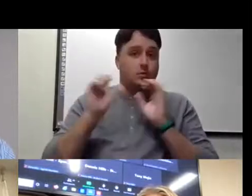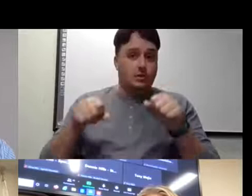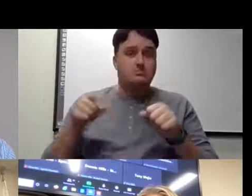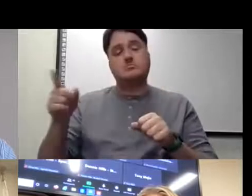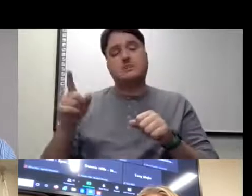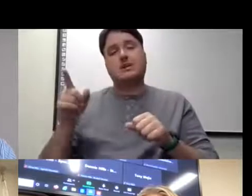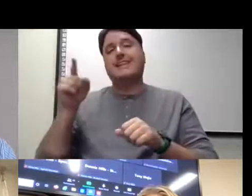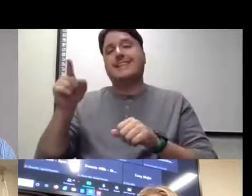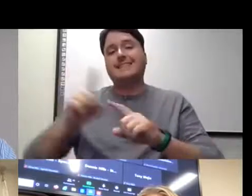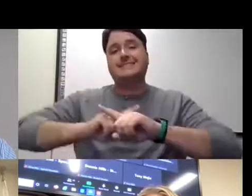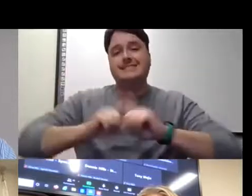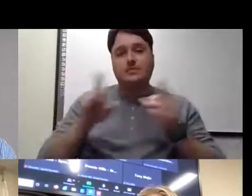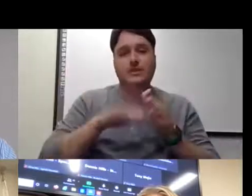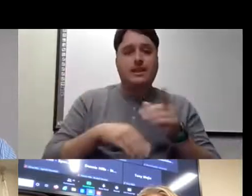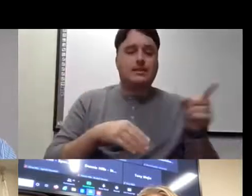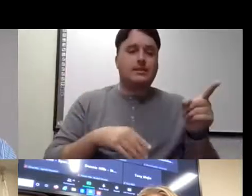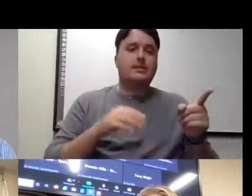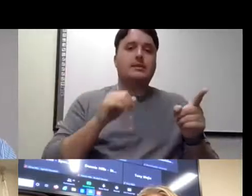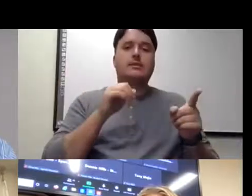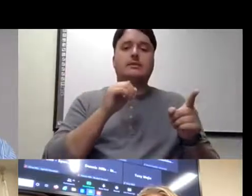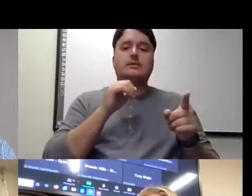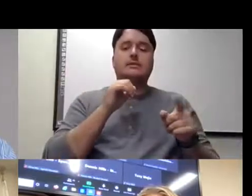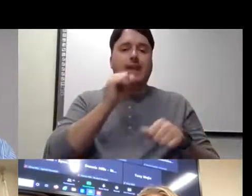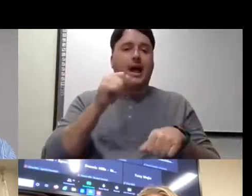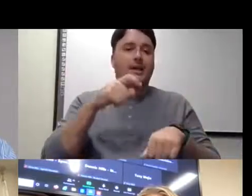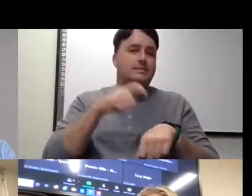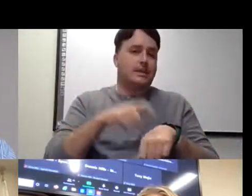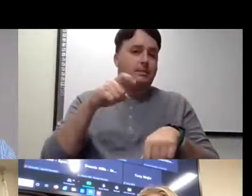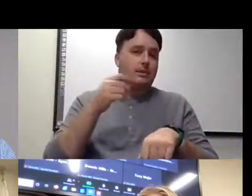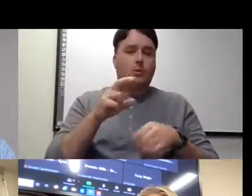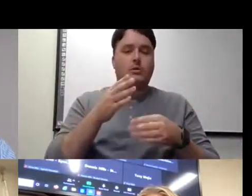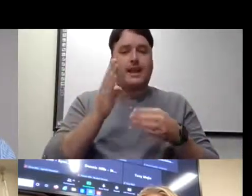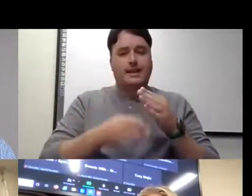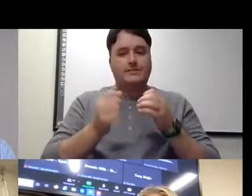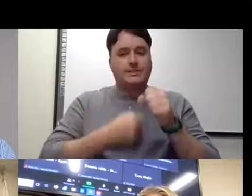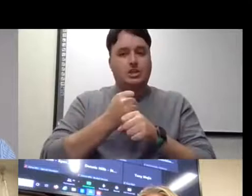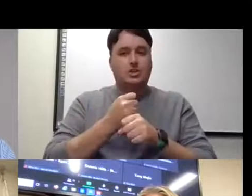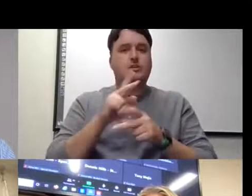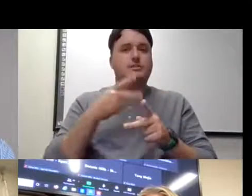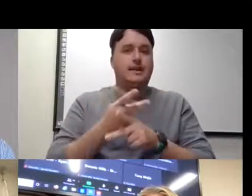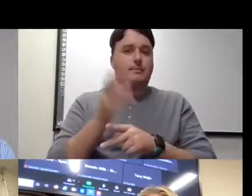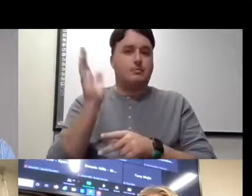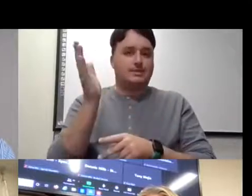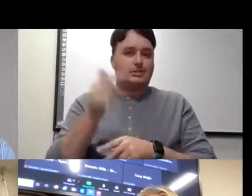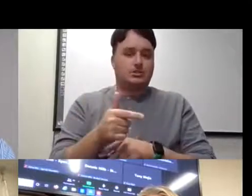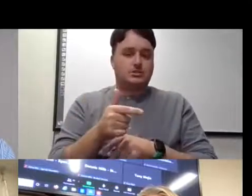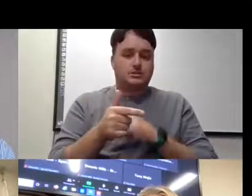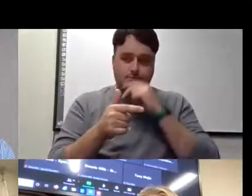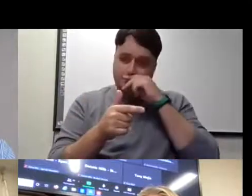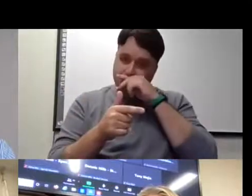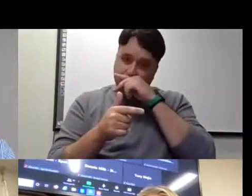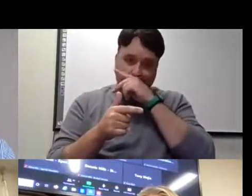than the not timely or end of year type of presentations that